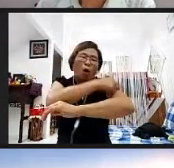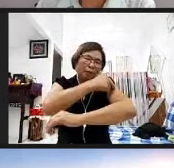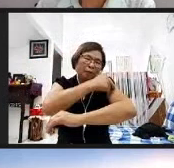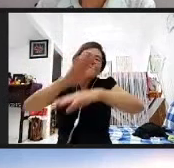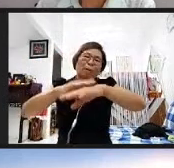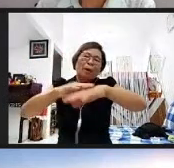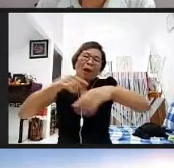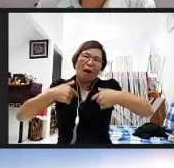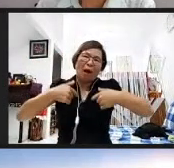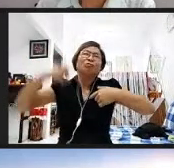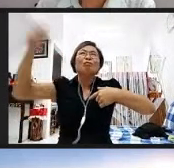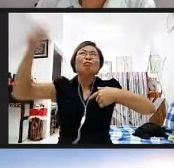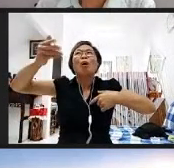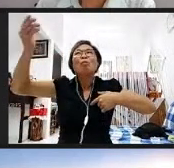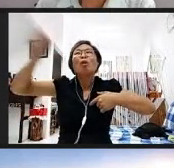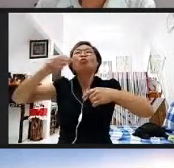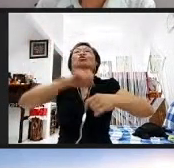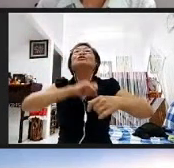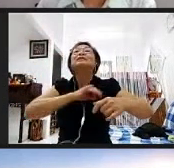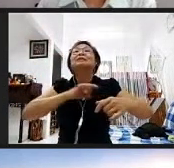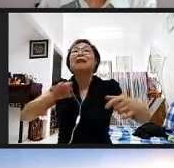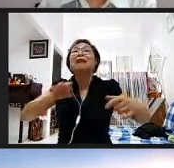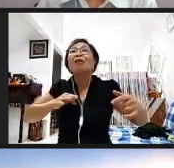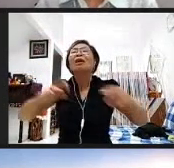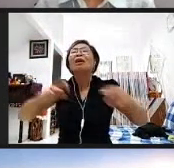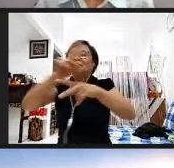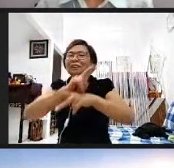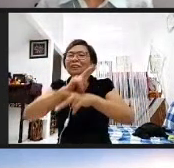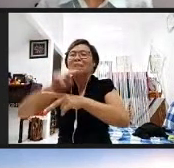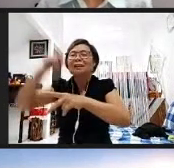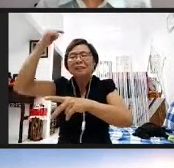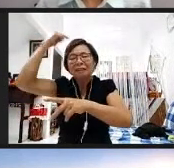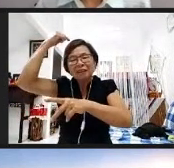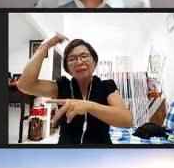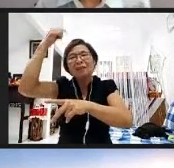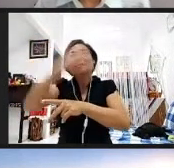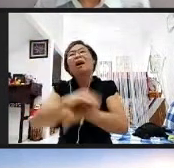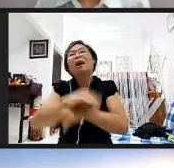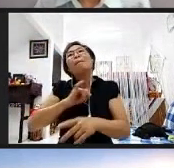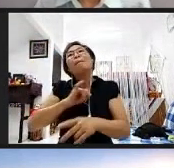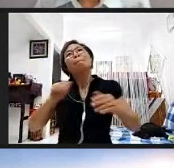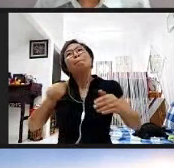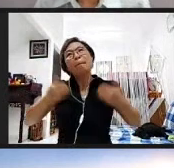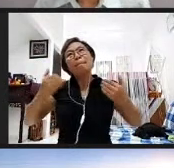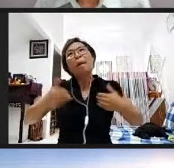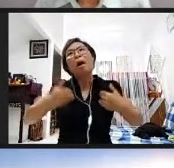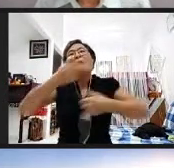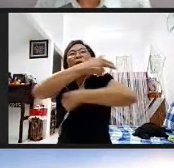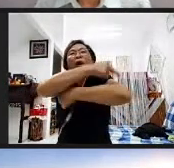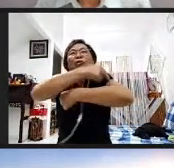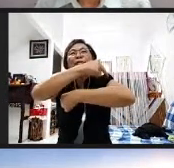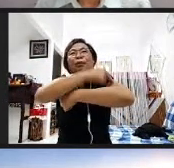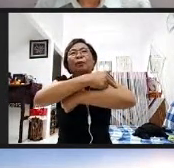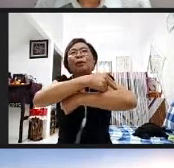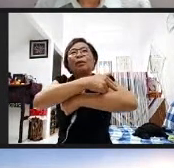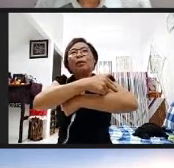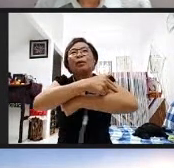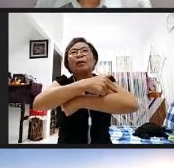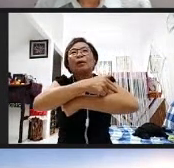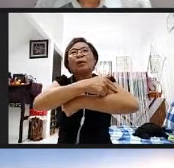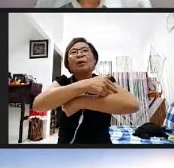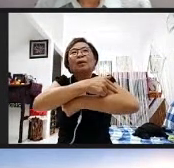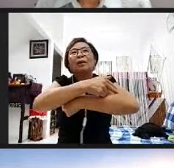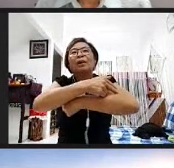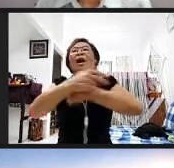to the staff on how to take care of mental health. I'm also grateful that the hospital subscribed to an employee